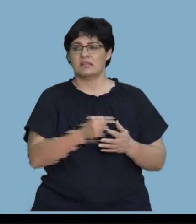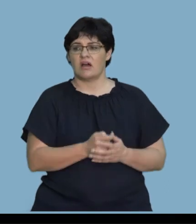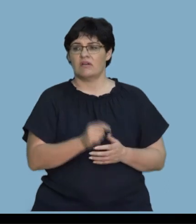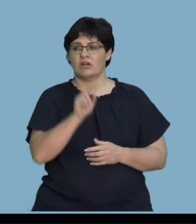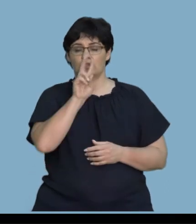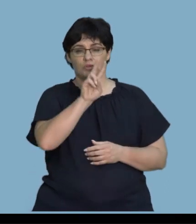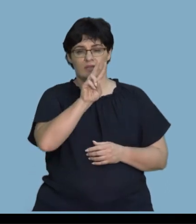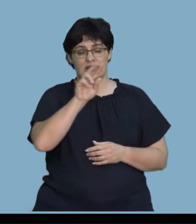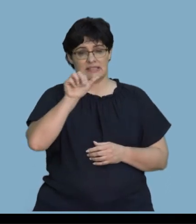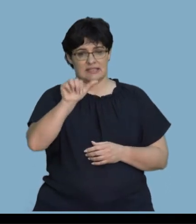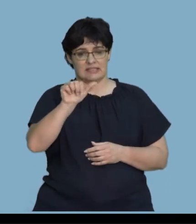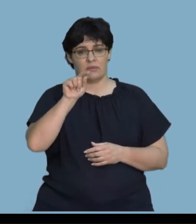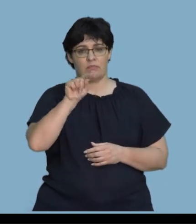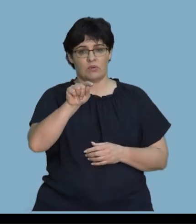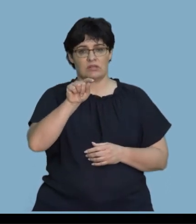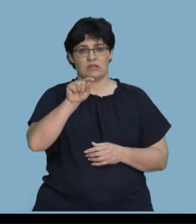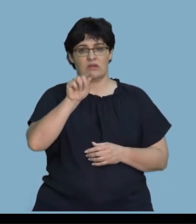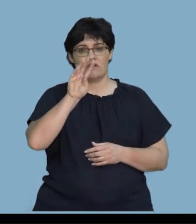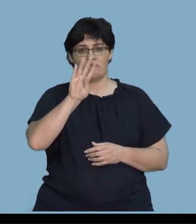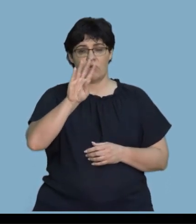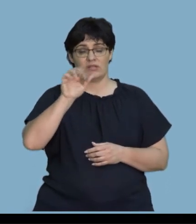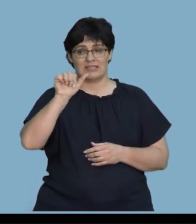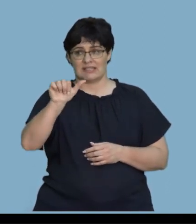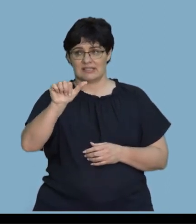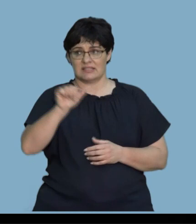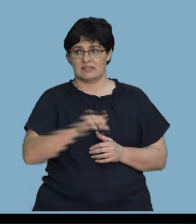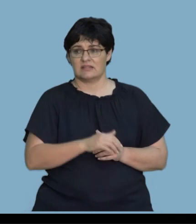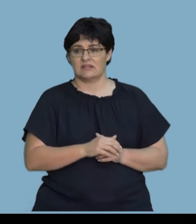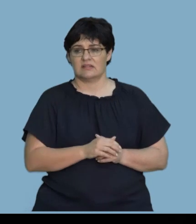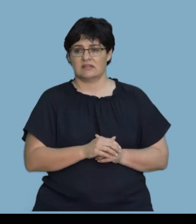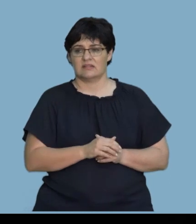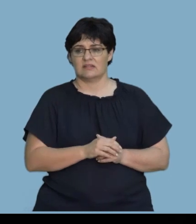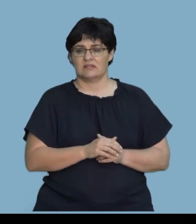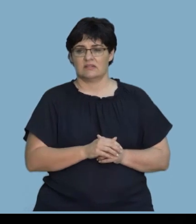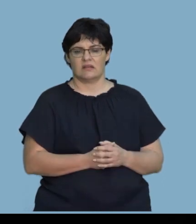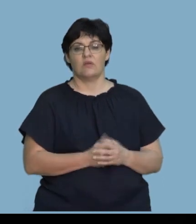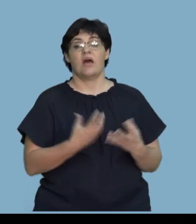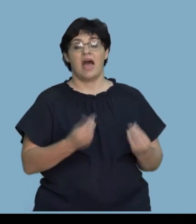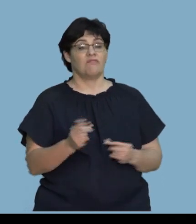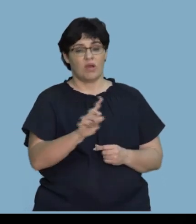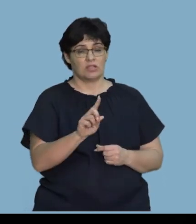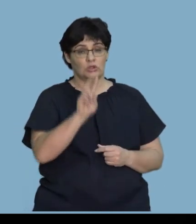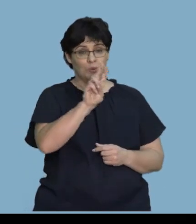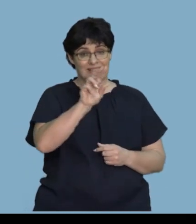us a value of 26,46 joules, okay? So we got